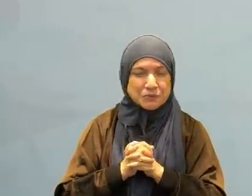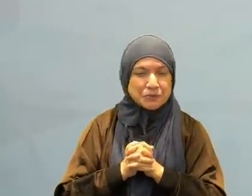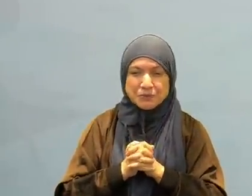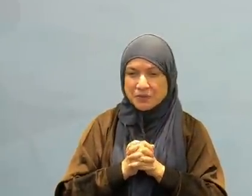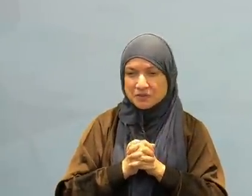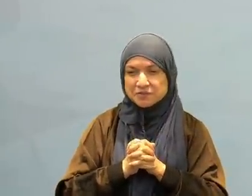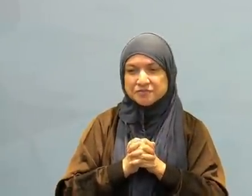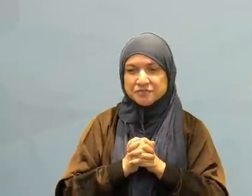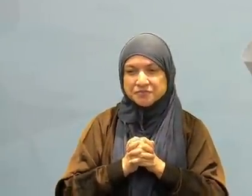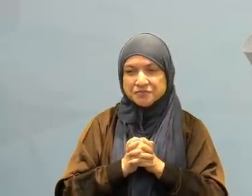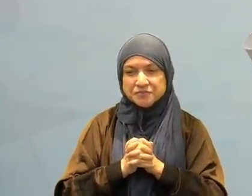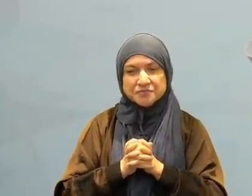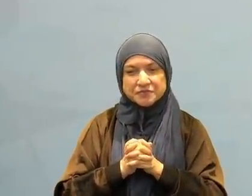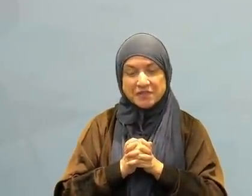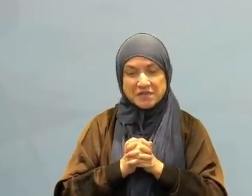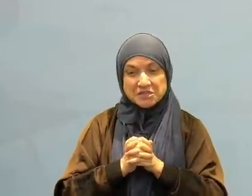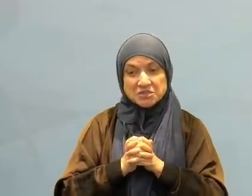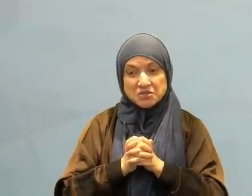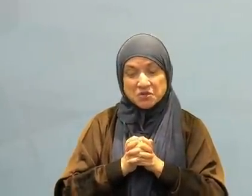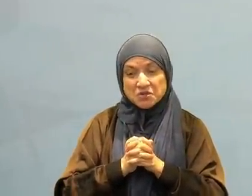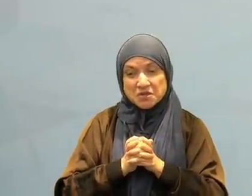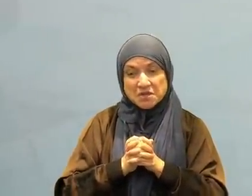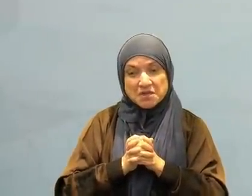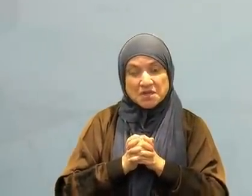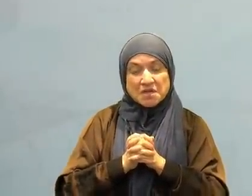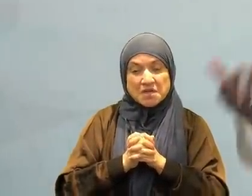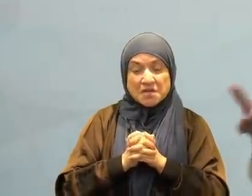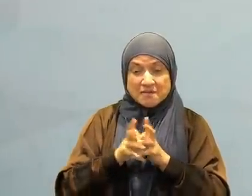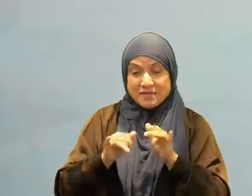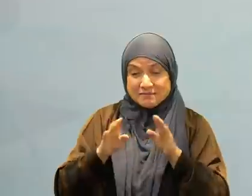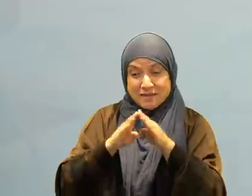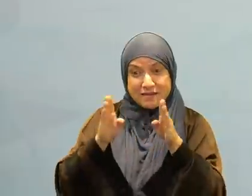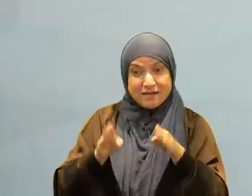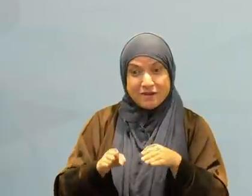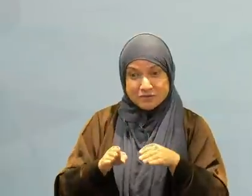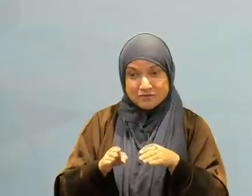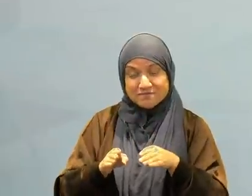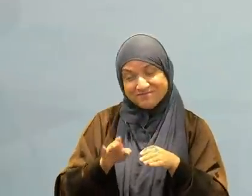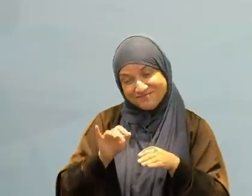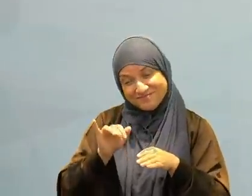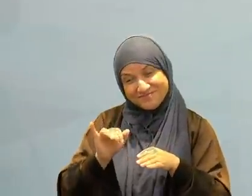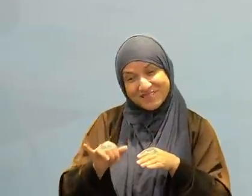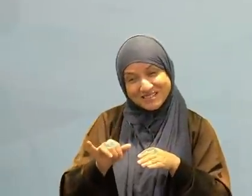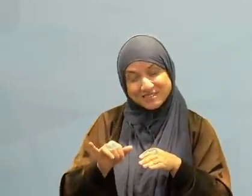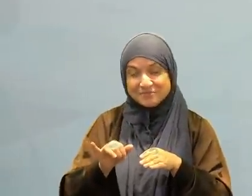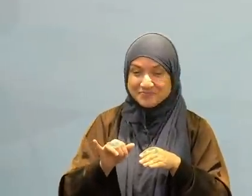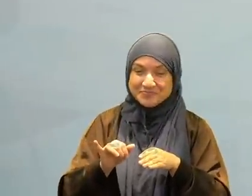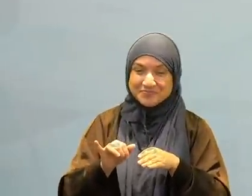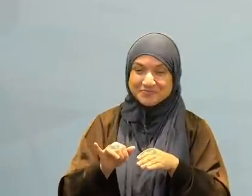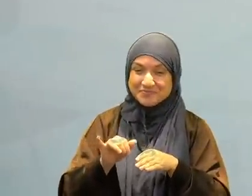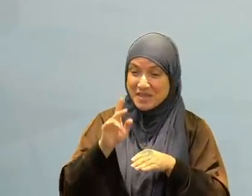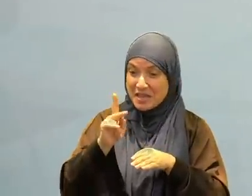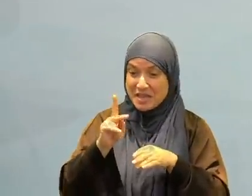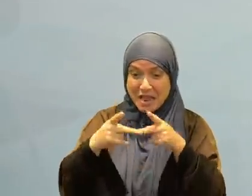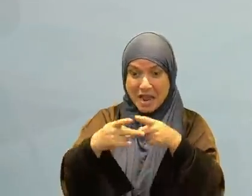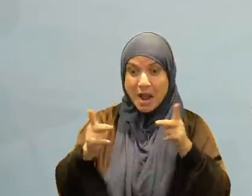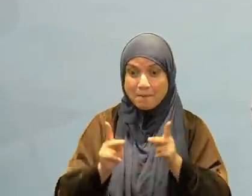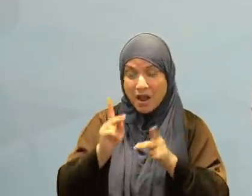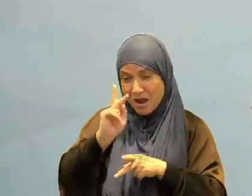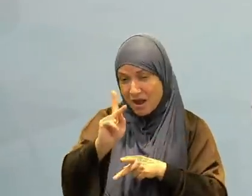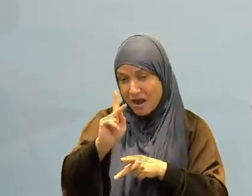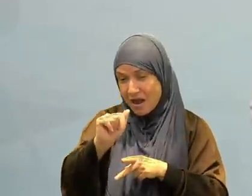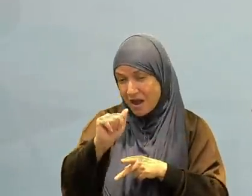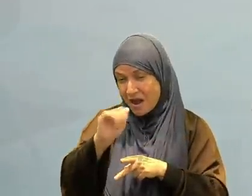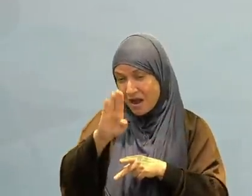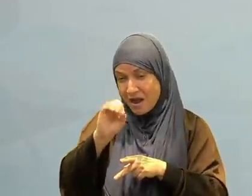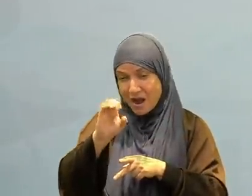bombs and grenades and harassment and just complete disregard for any type of human rights or human dignity in that sacred